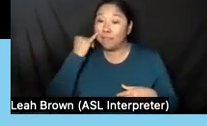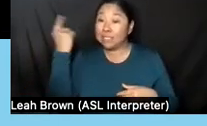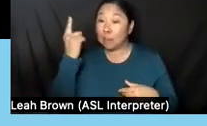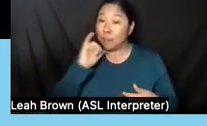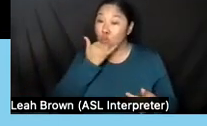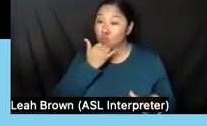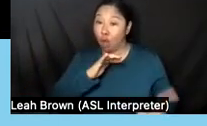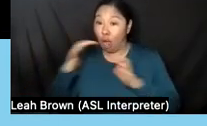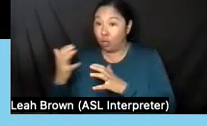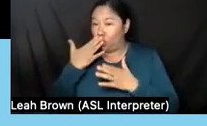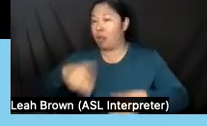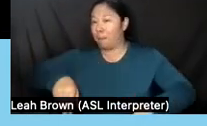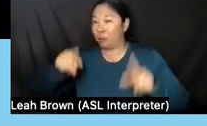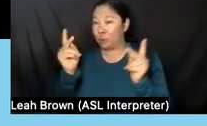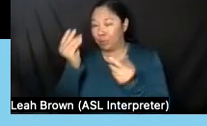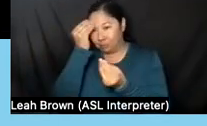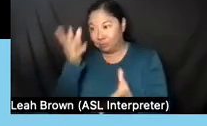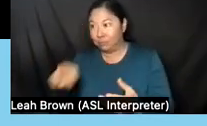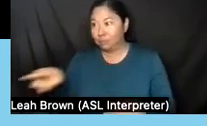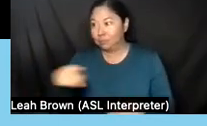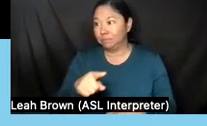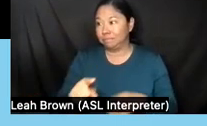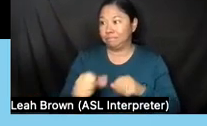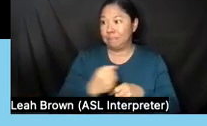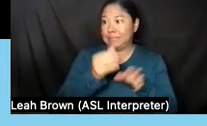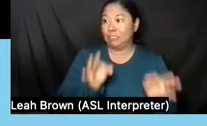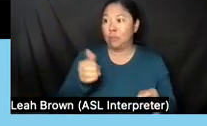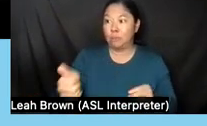to do that. Thank you for sharing that one.